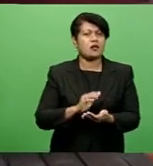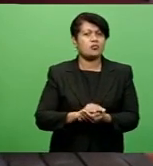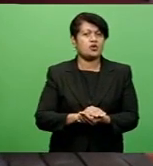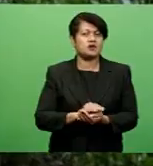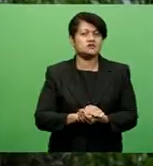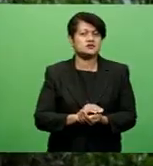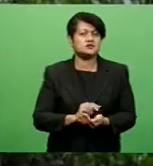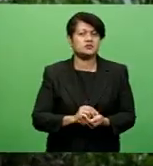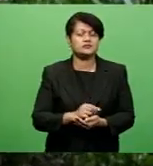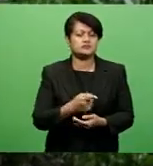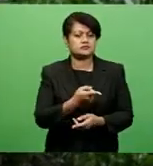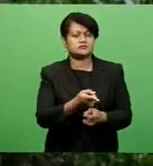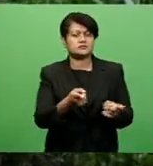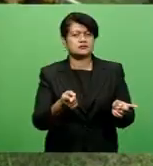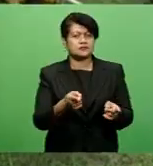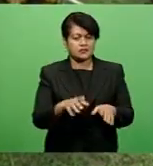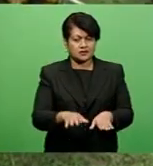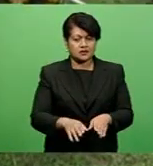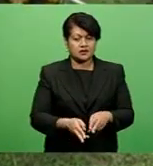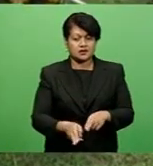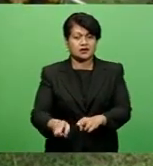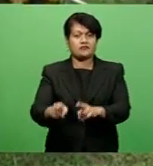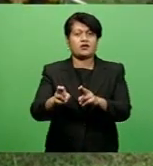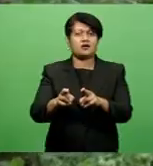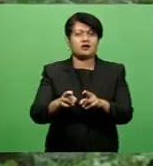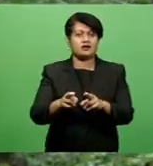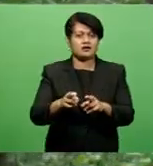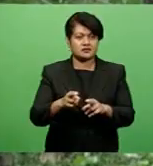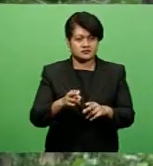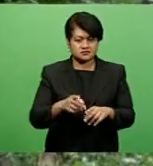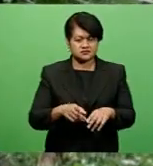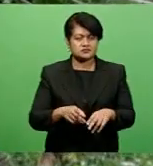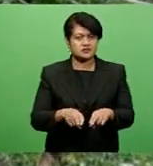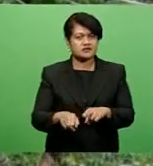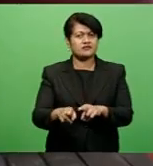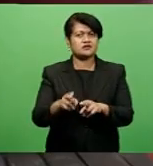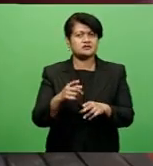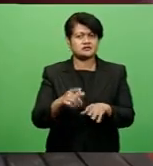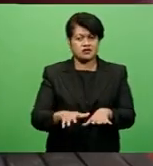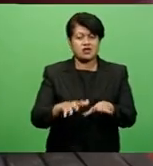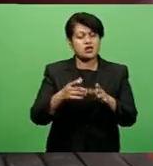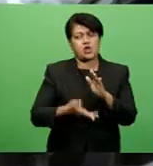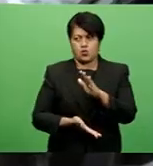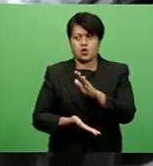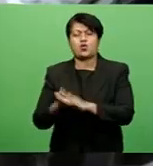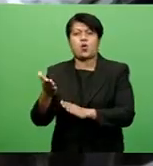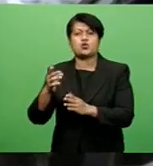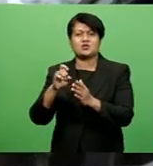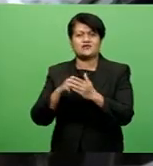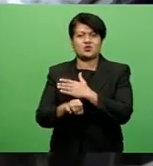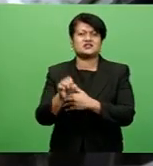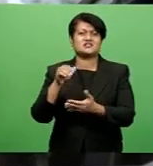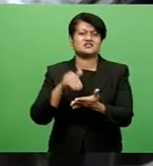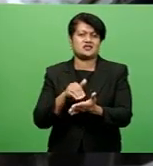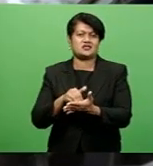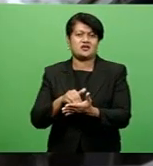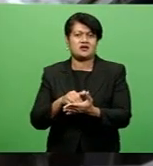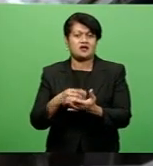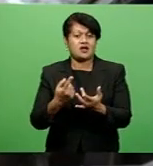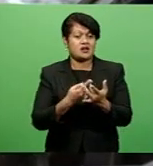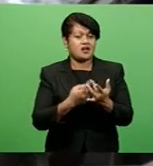other people who are living near to the creek, they do move around. They go to evacuation centers. Another resident,